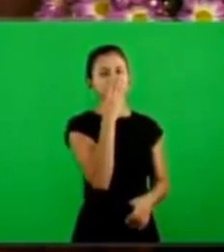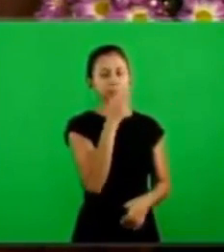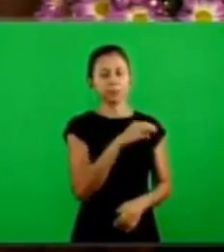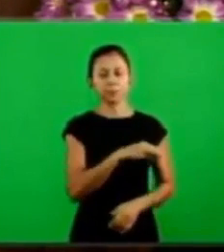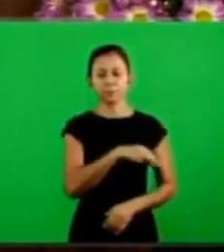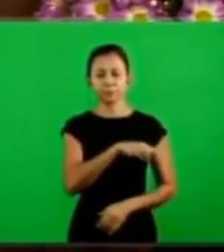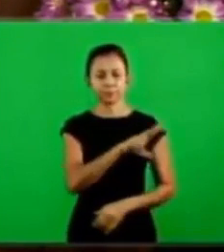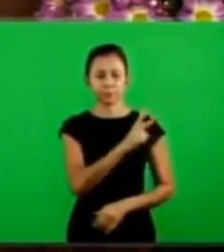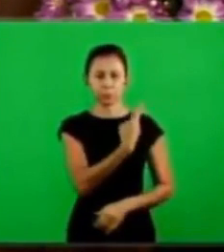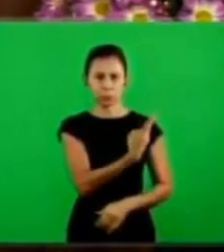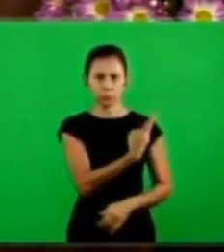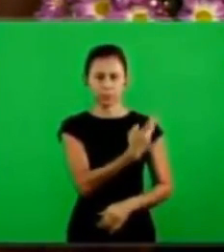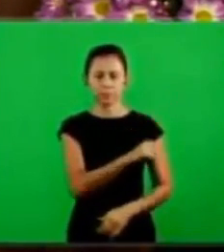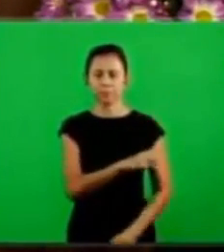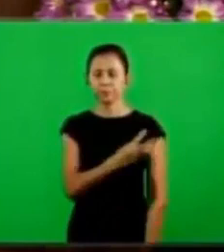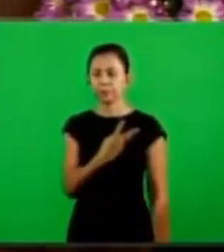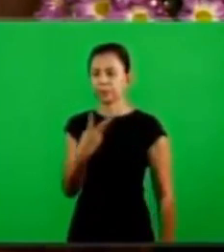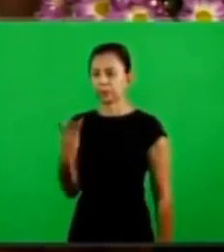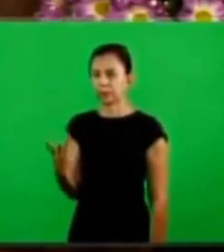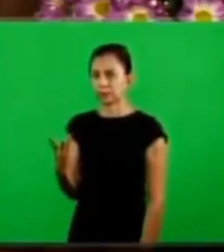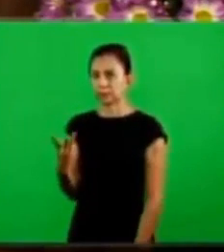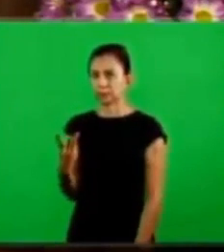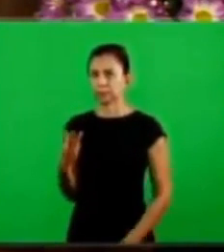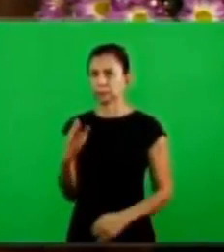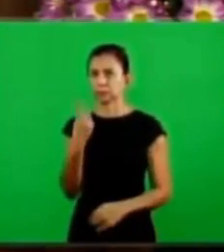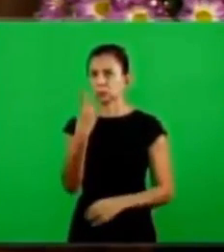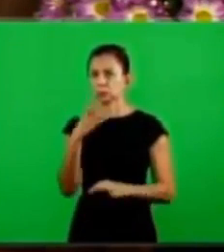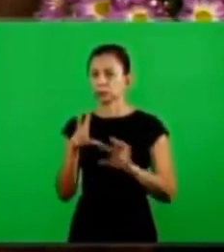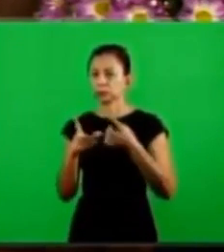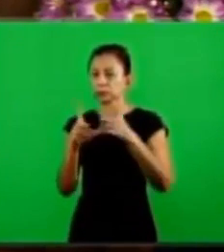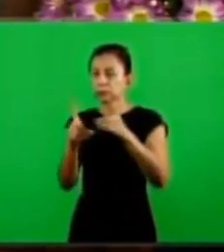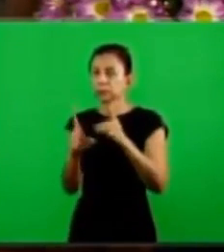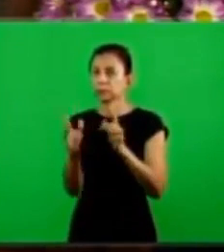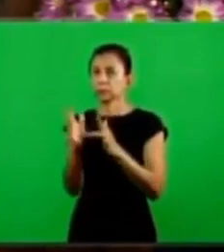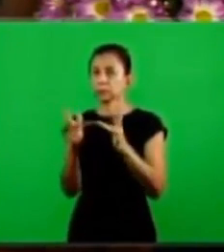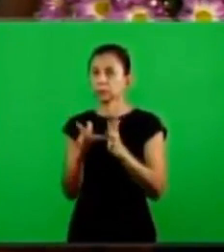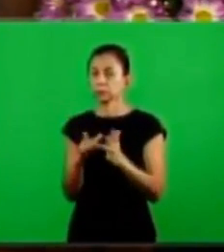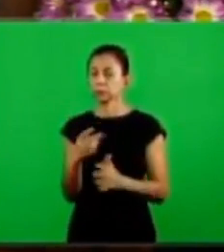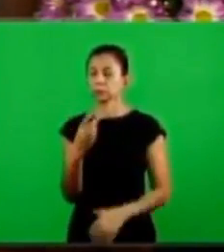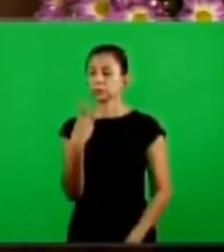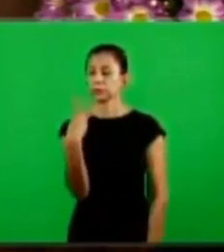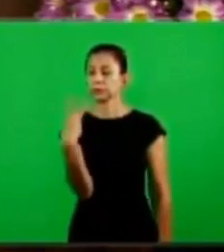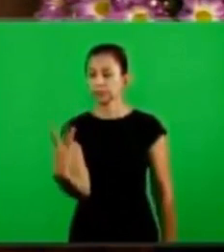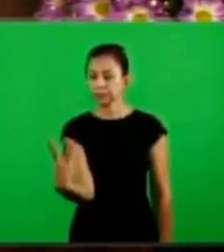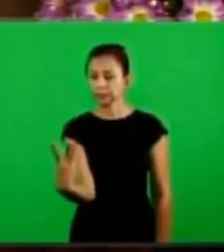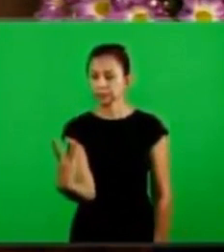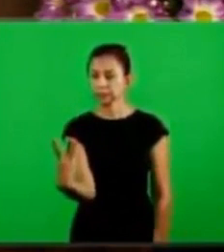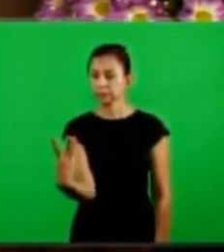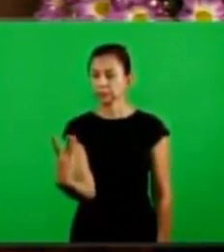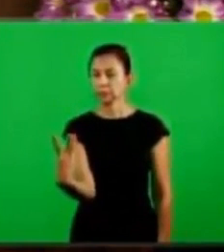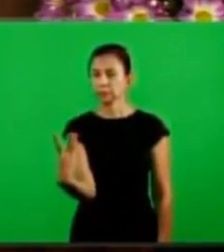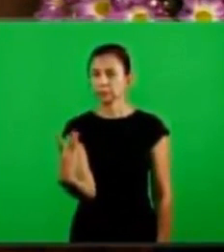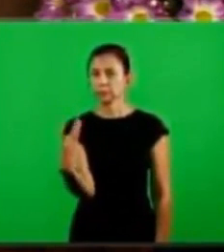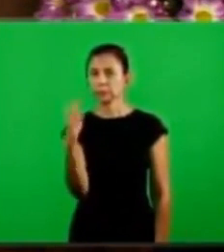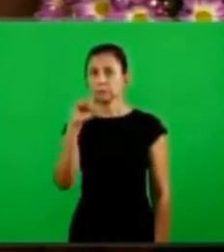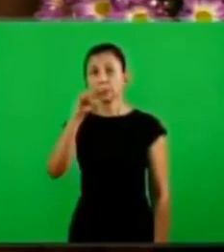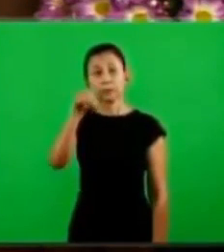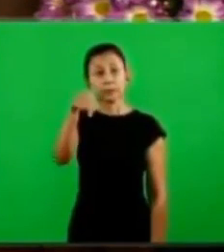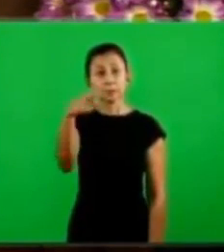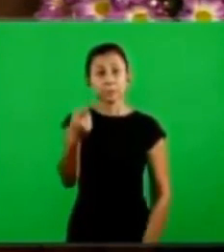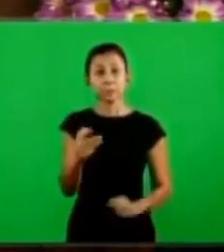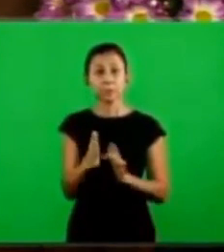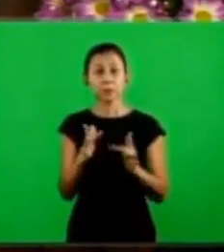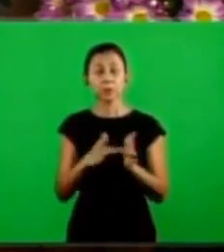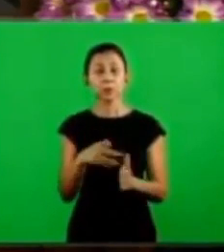So Mary, the two disciples, and Jesus, two or three. So